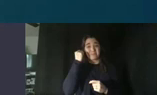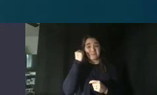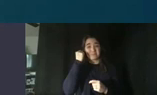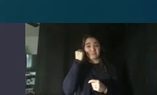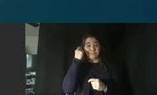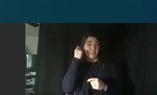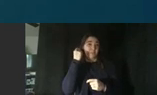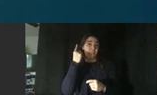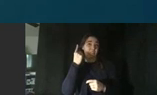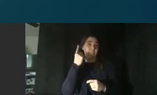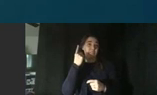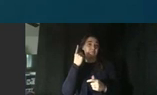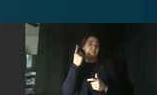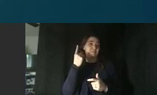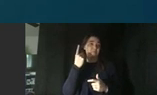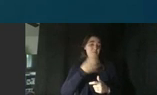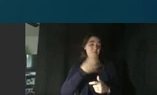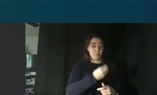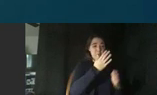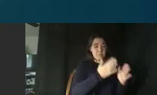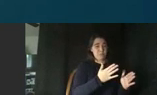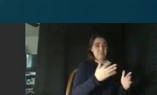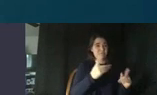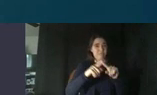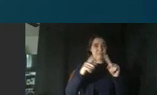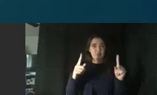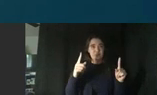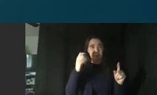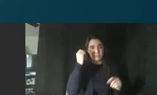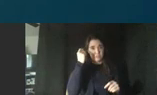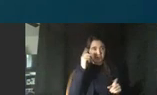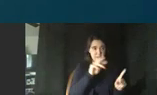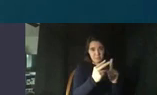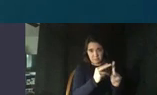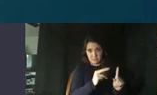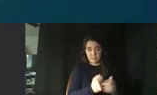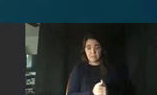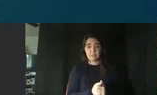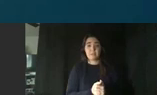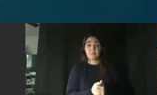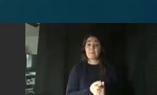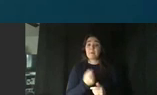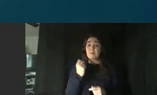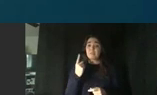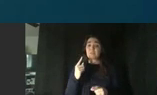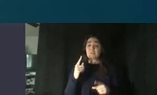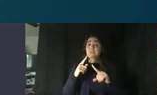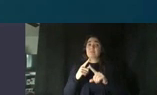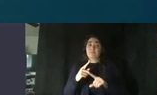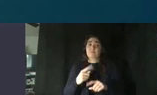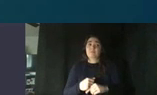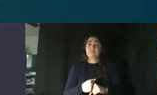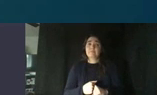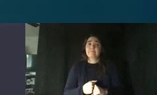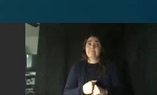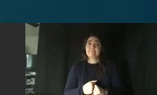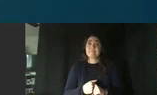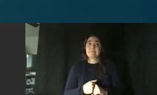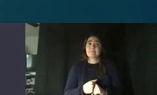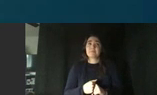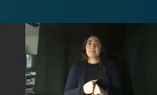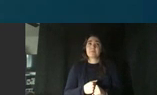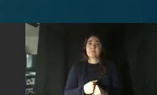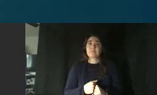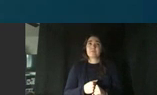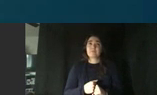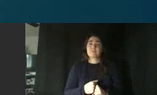Right. But it also makes a huge difference when that person